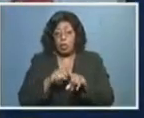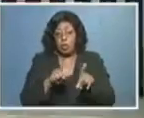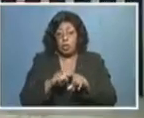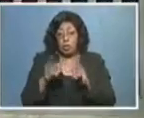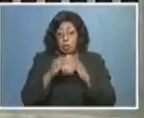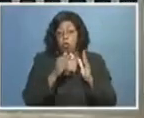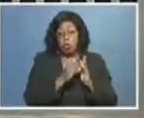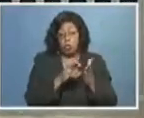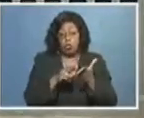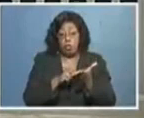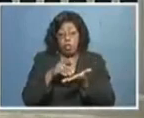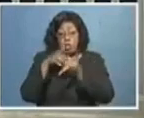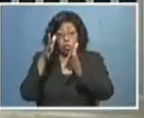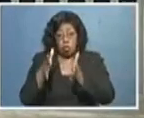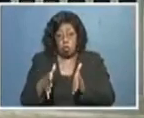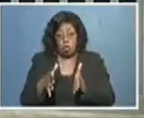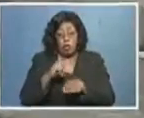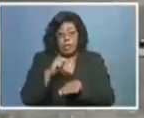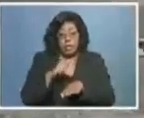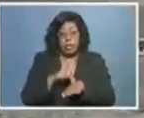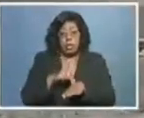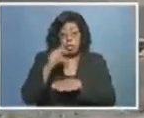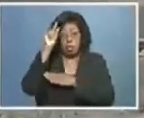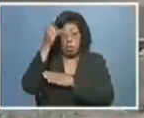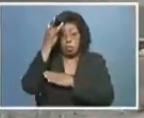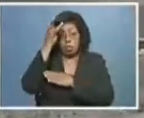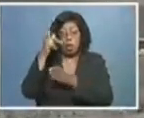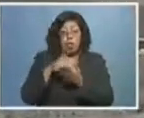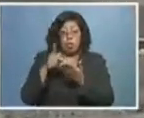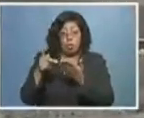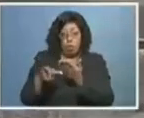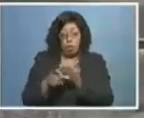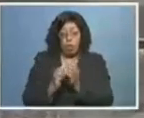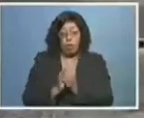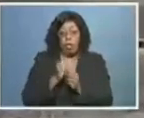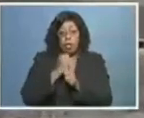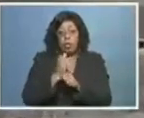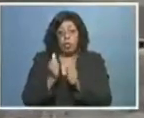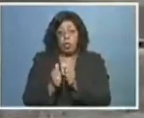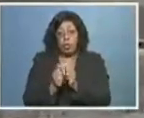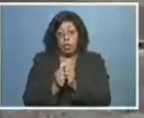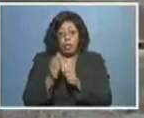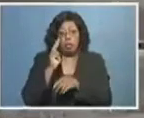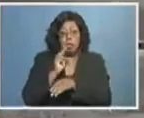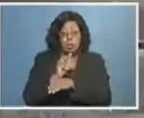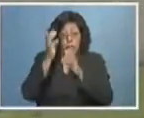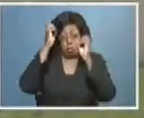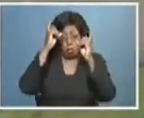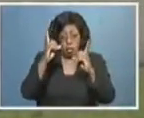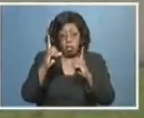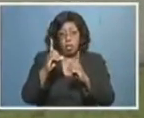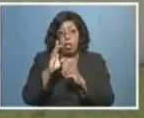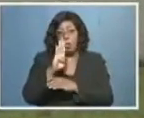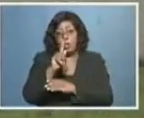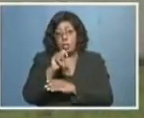for the government's National Smart Start Program. The initiative, a collaboration with the Ministry of Education, BTVI, and other